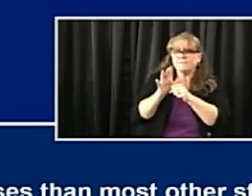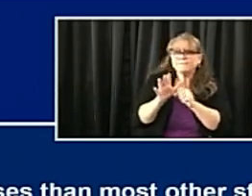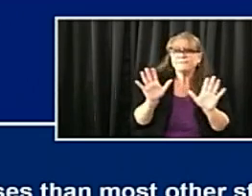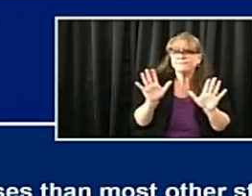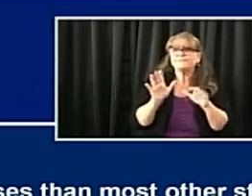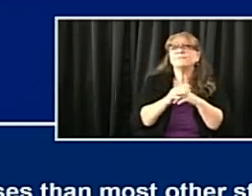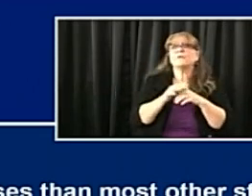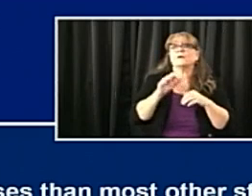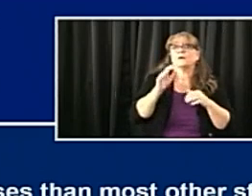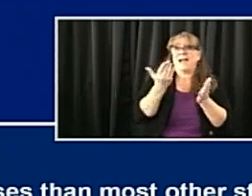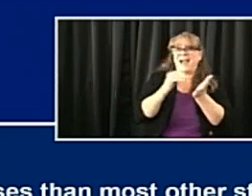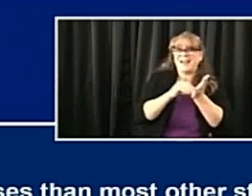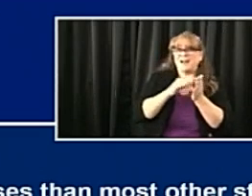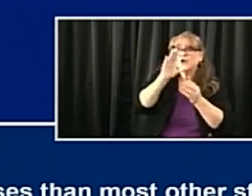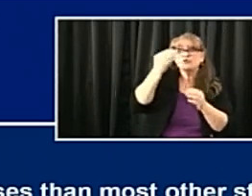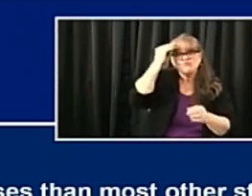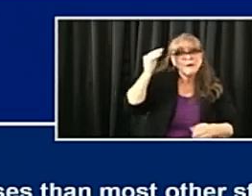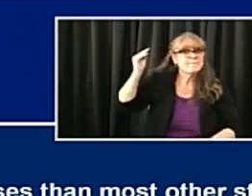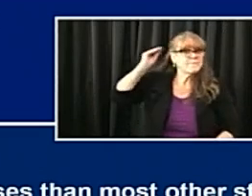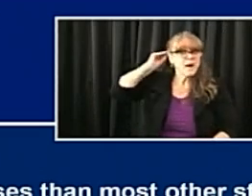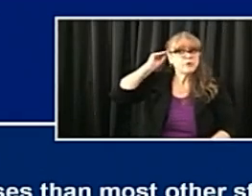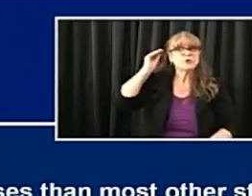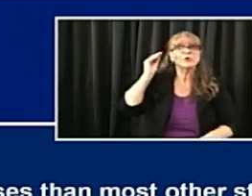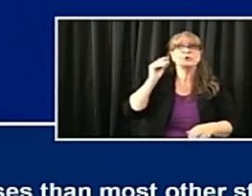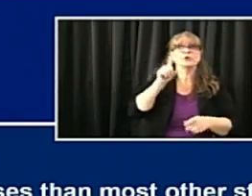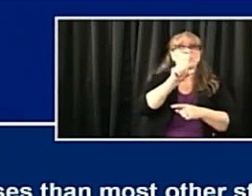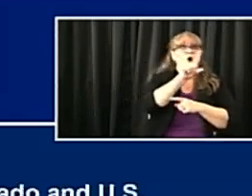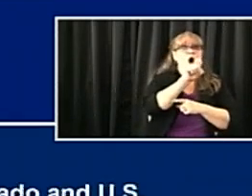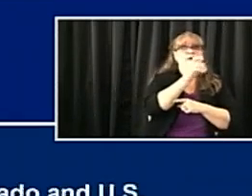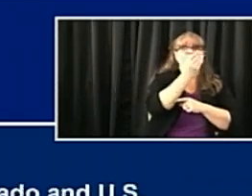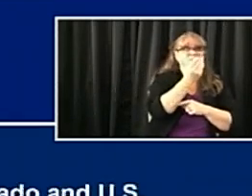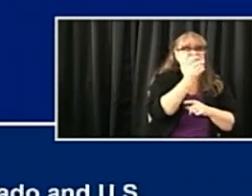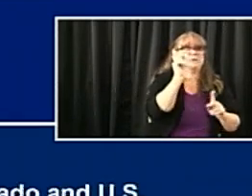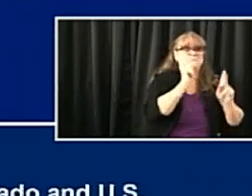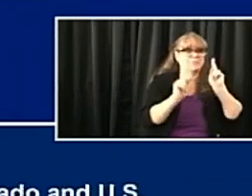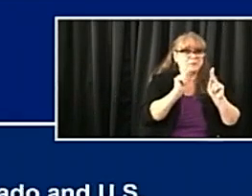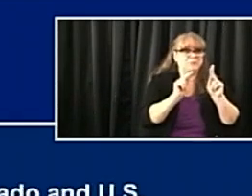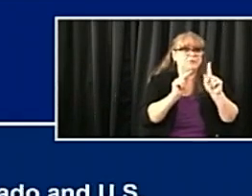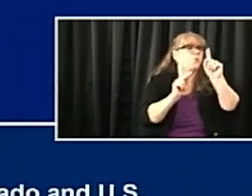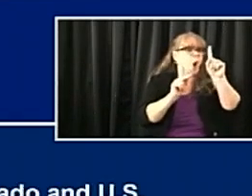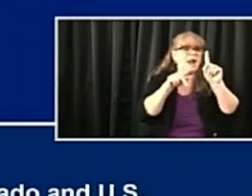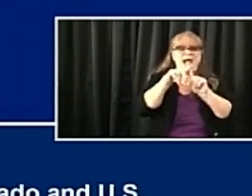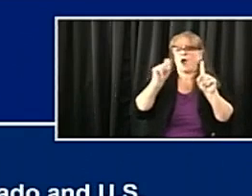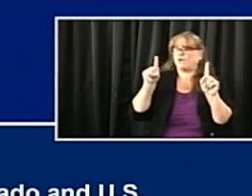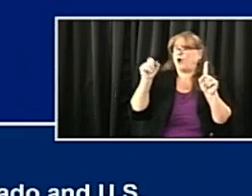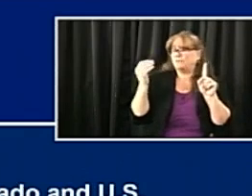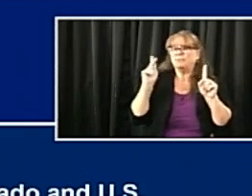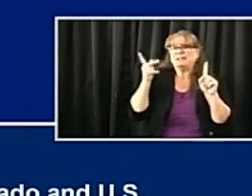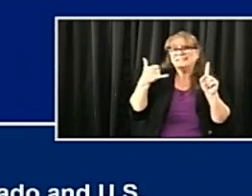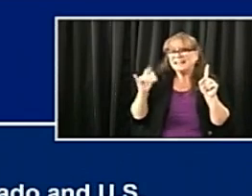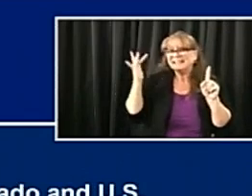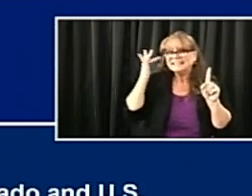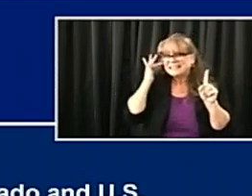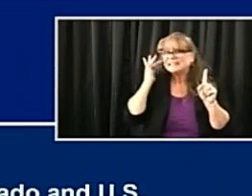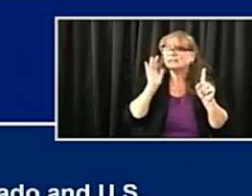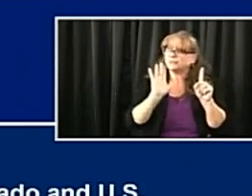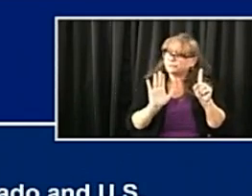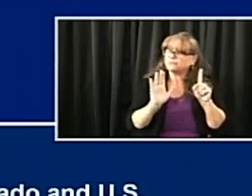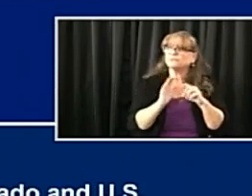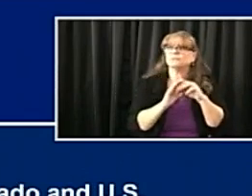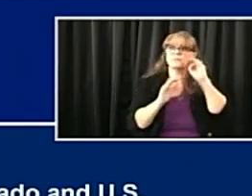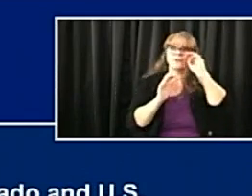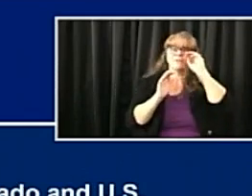strategies that we're using are obviously still important right now. Next slide, please. So this specific figure shows you a similar trend.